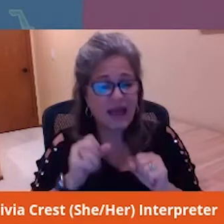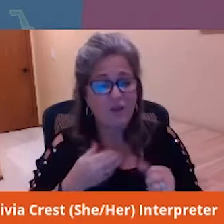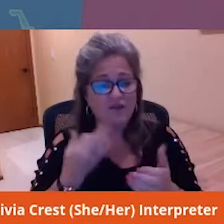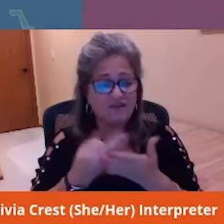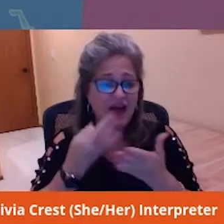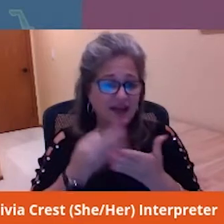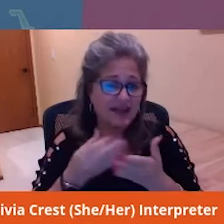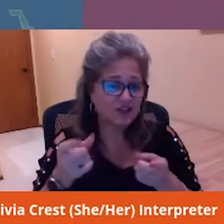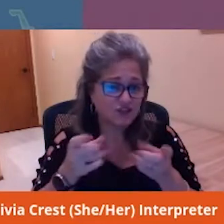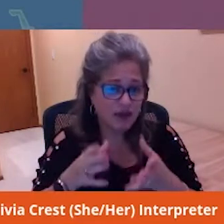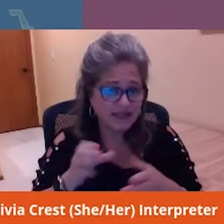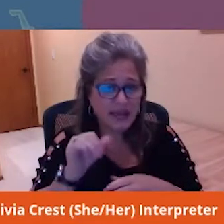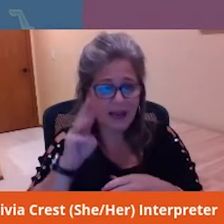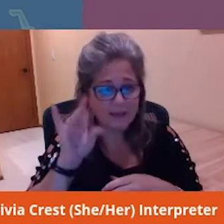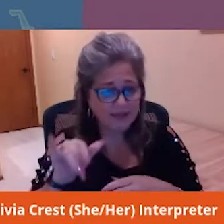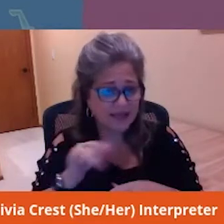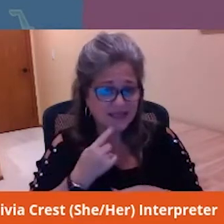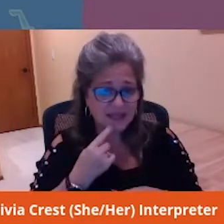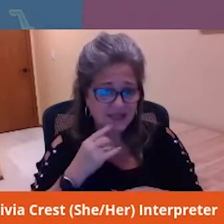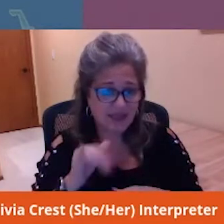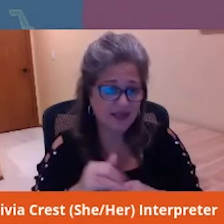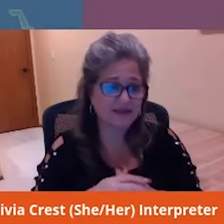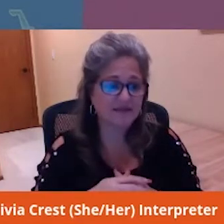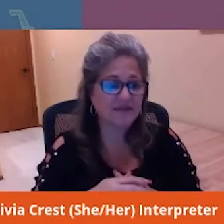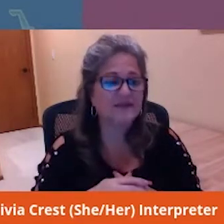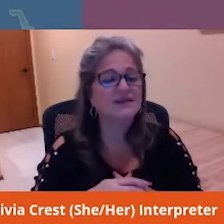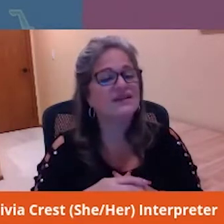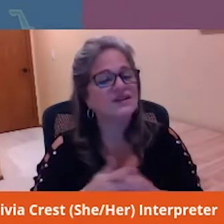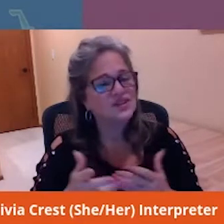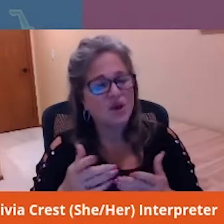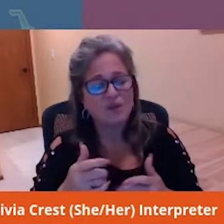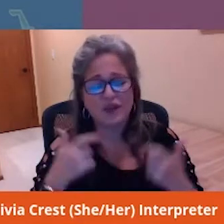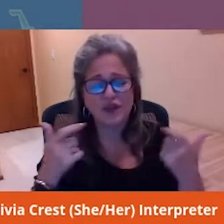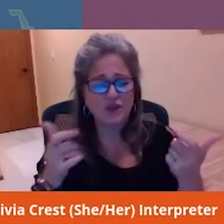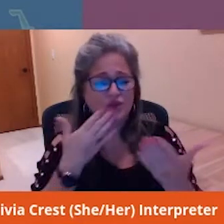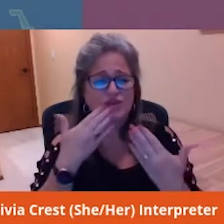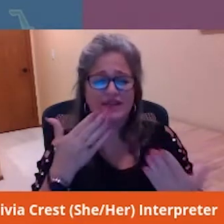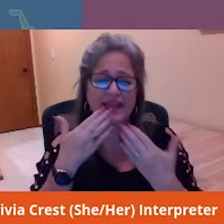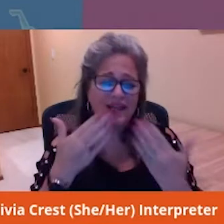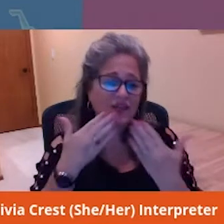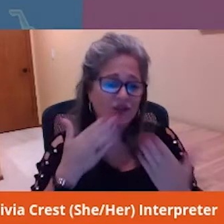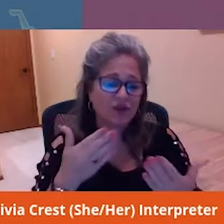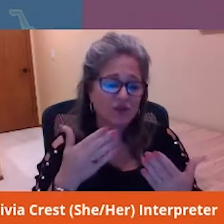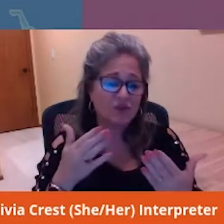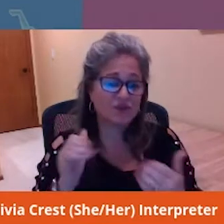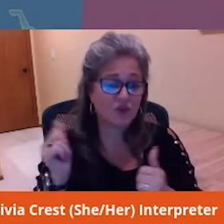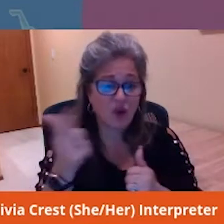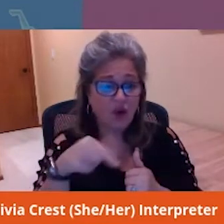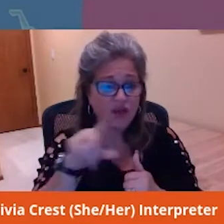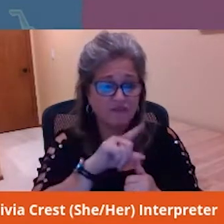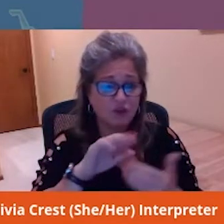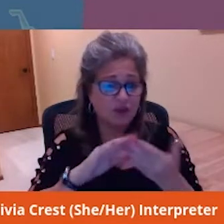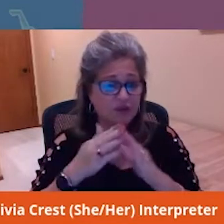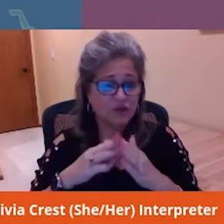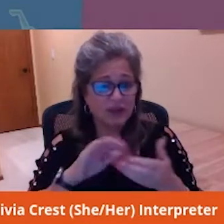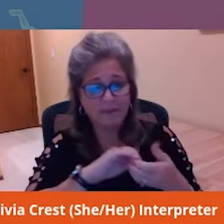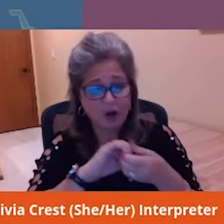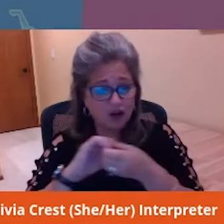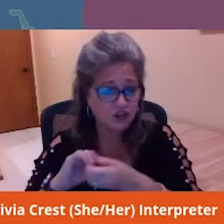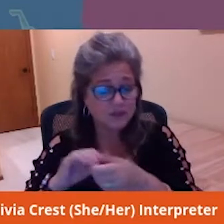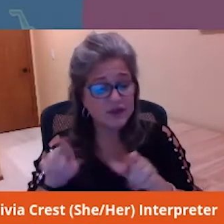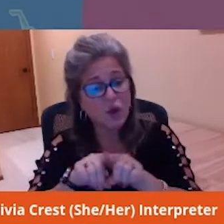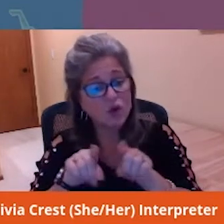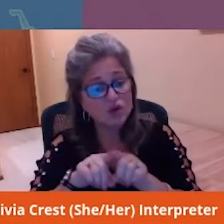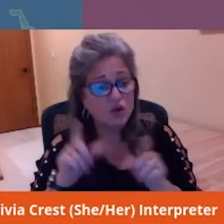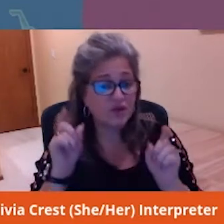Emily. So just huge gratitude to those community partners. And then all of you, our supporters